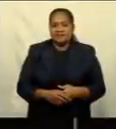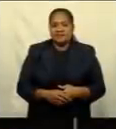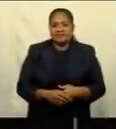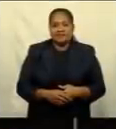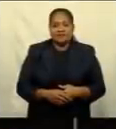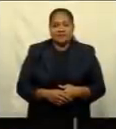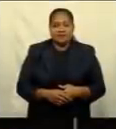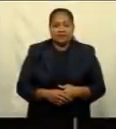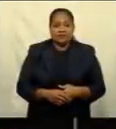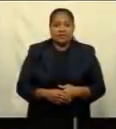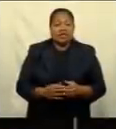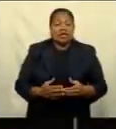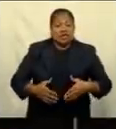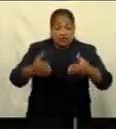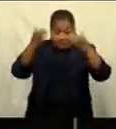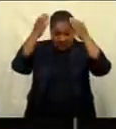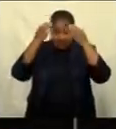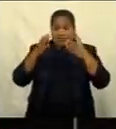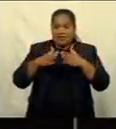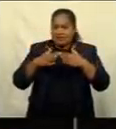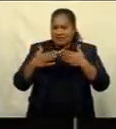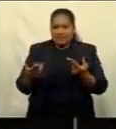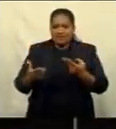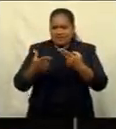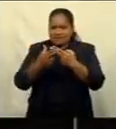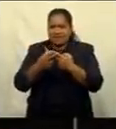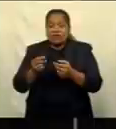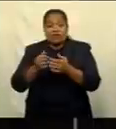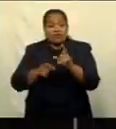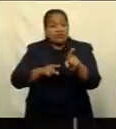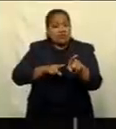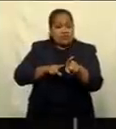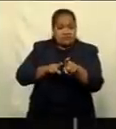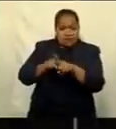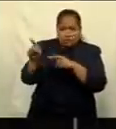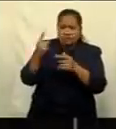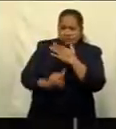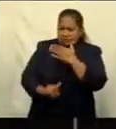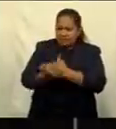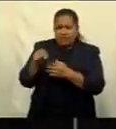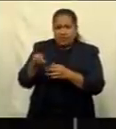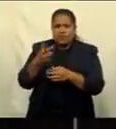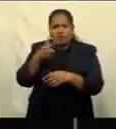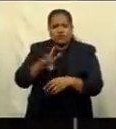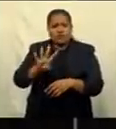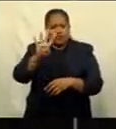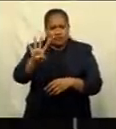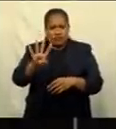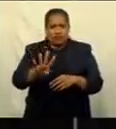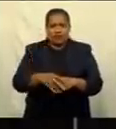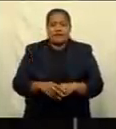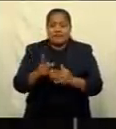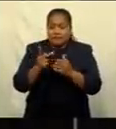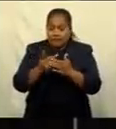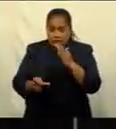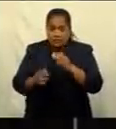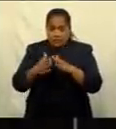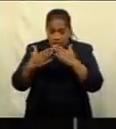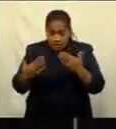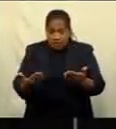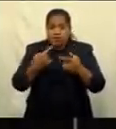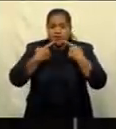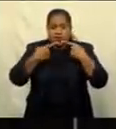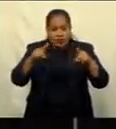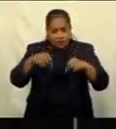The Crown has tied with The Mandalorian for the most Emmy nominations with 24 apiece. The nominations announced this